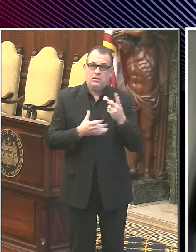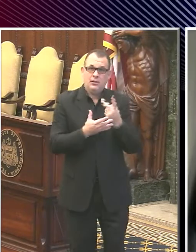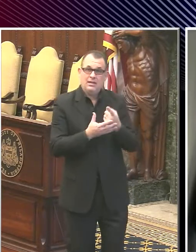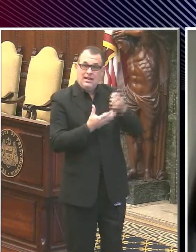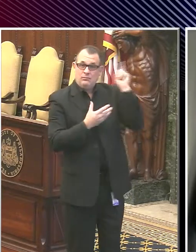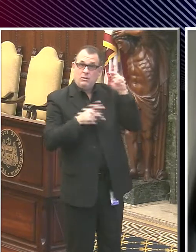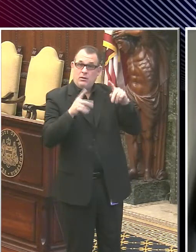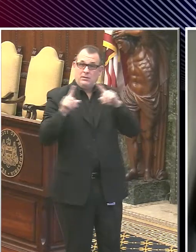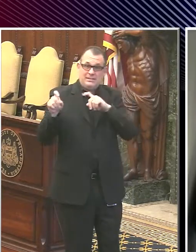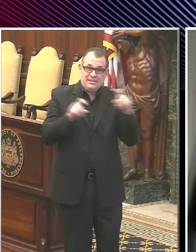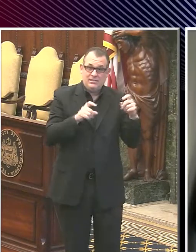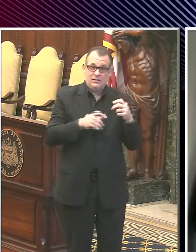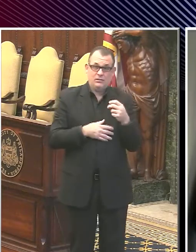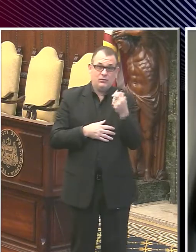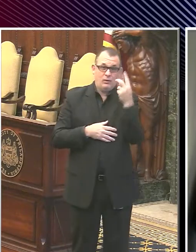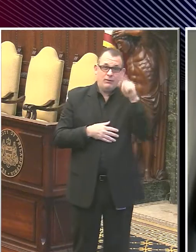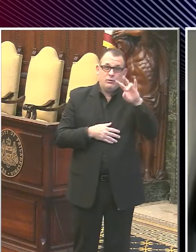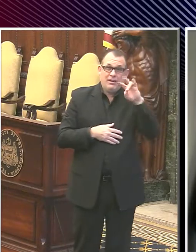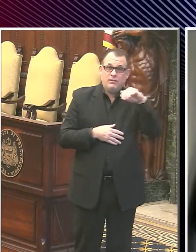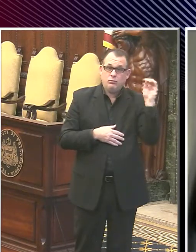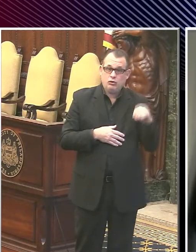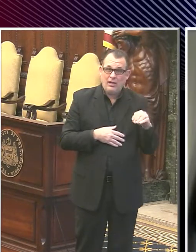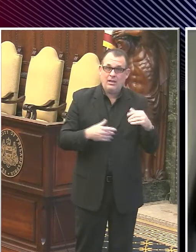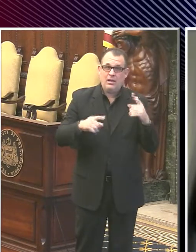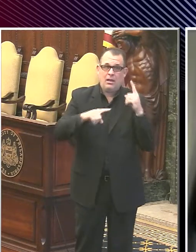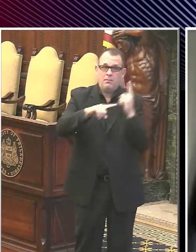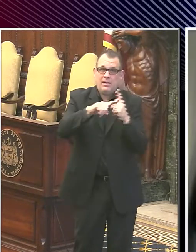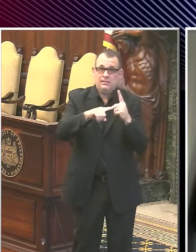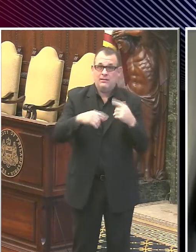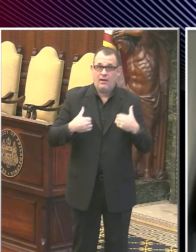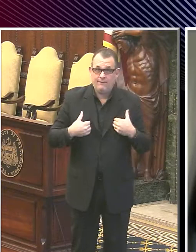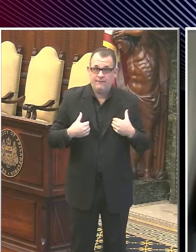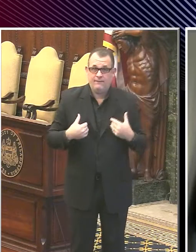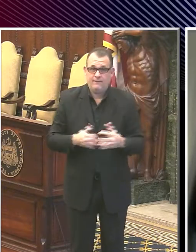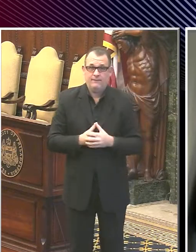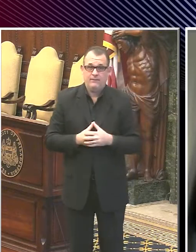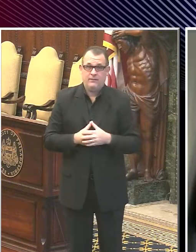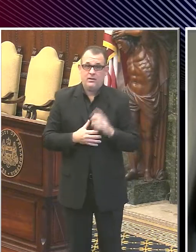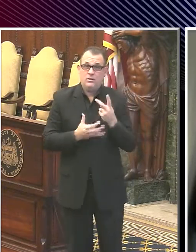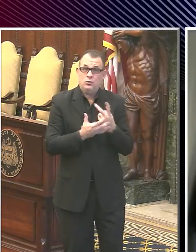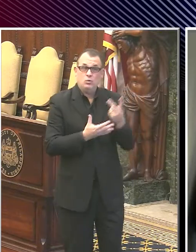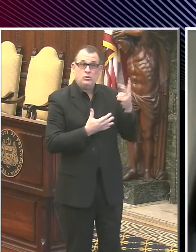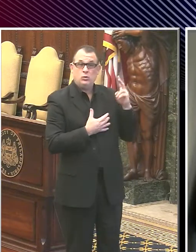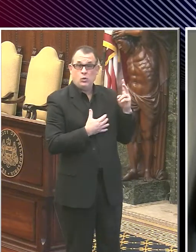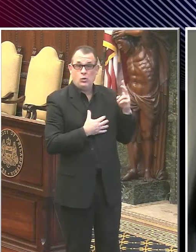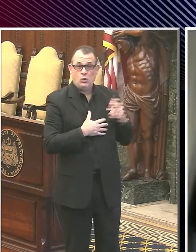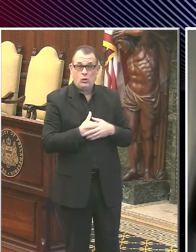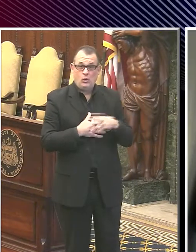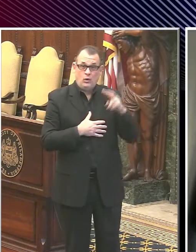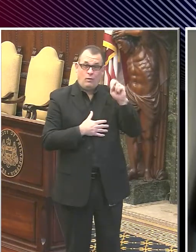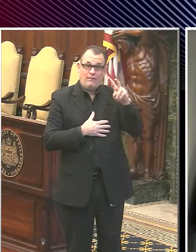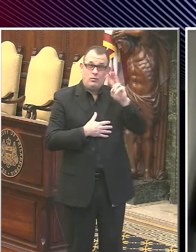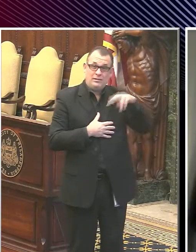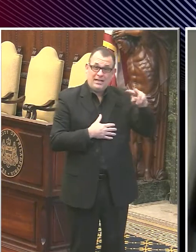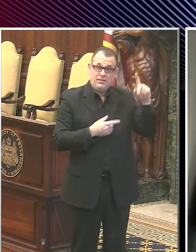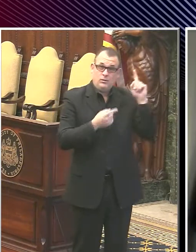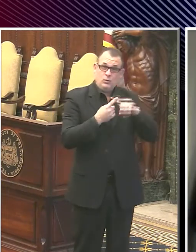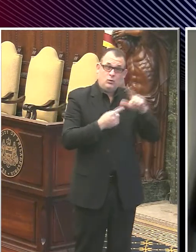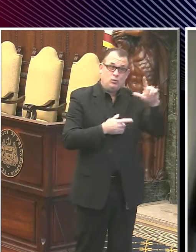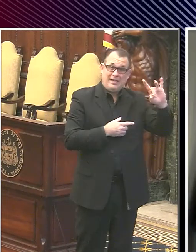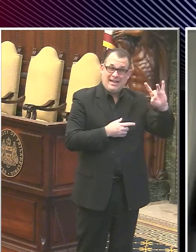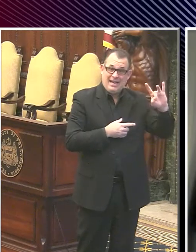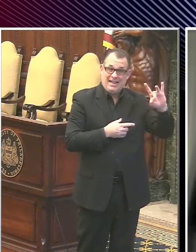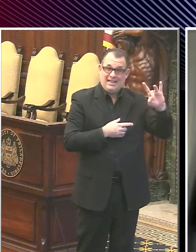12.7% tested positive. Now, the previous week, November 22nd to November 28th, we averaged 820 cases per